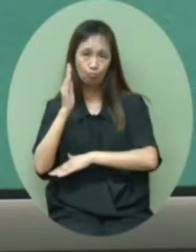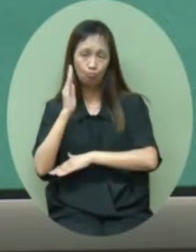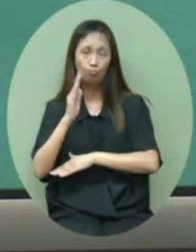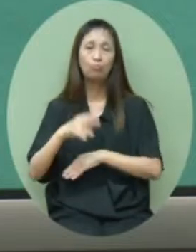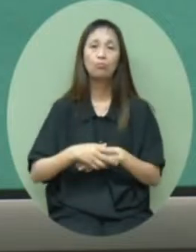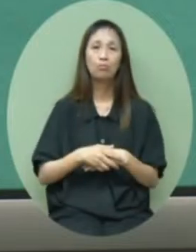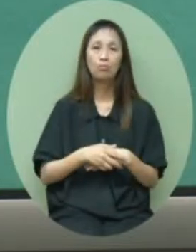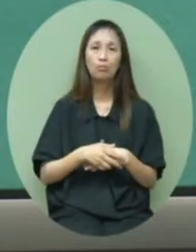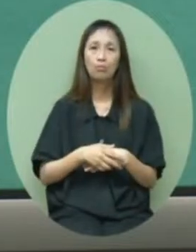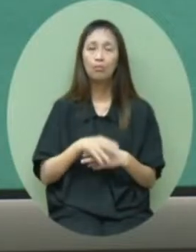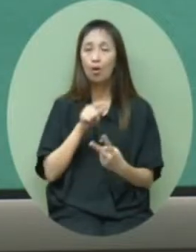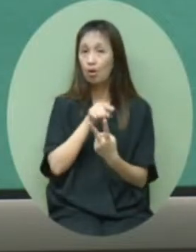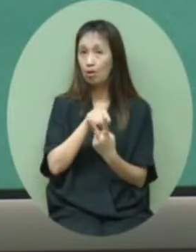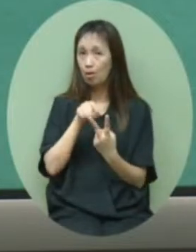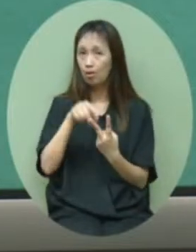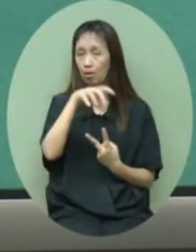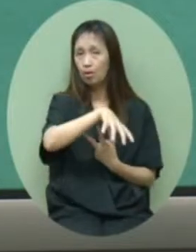over 40